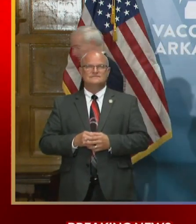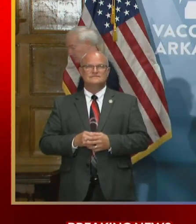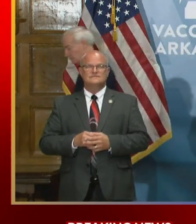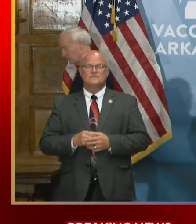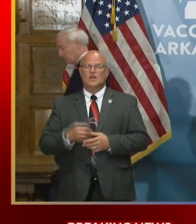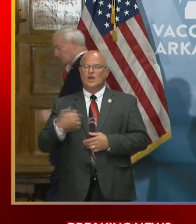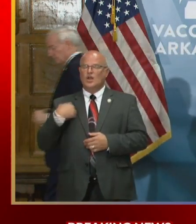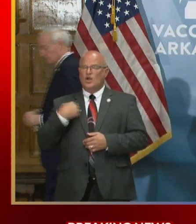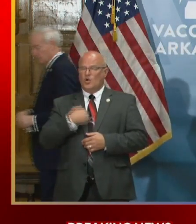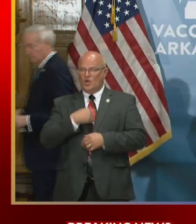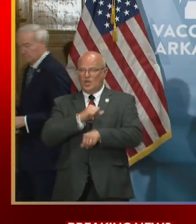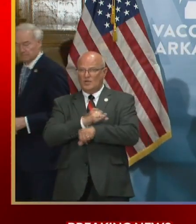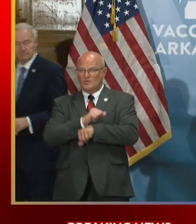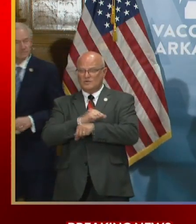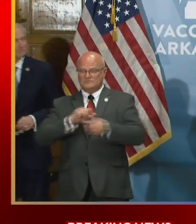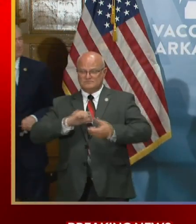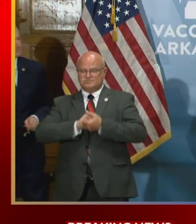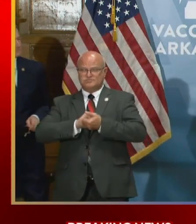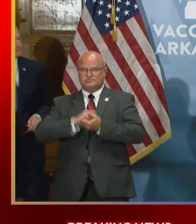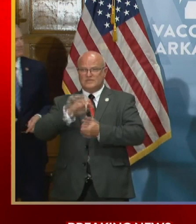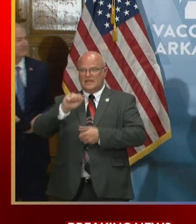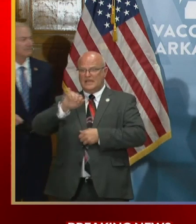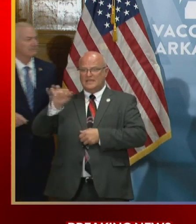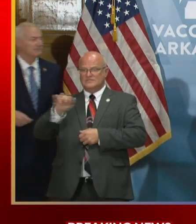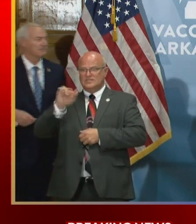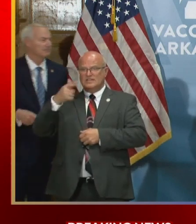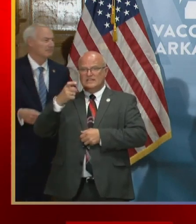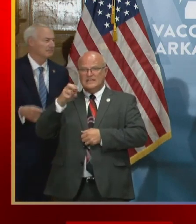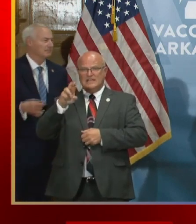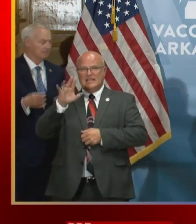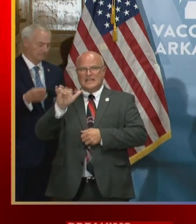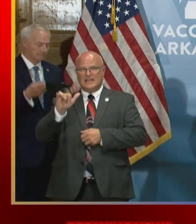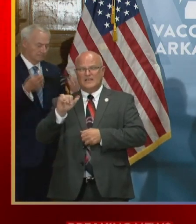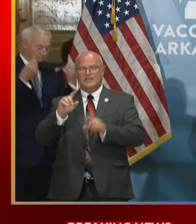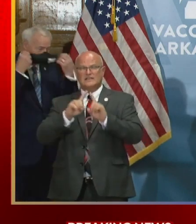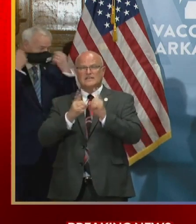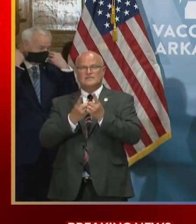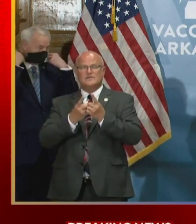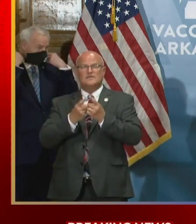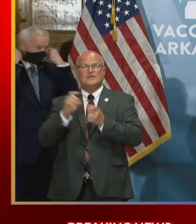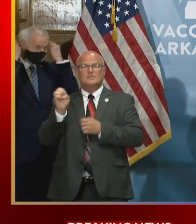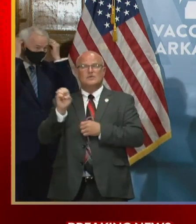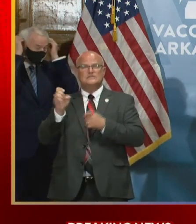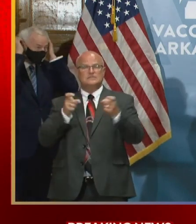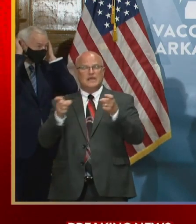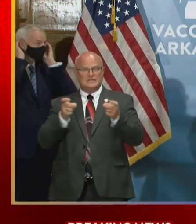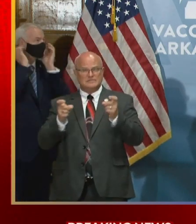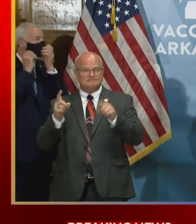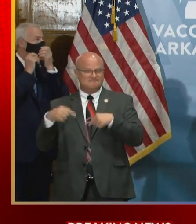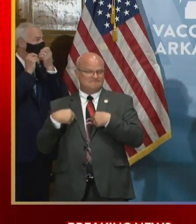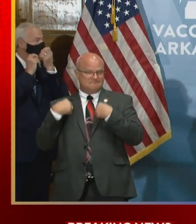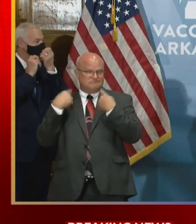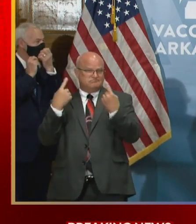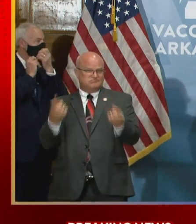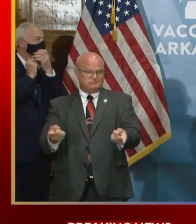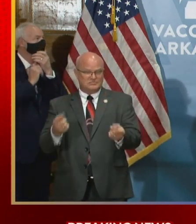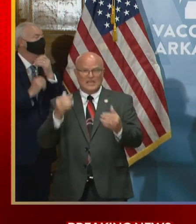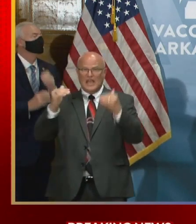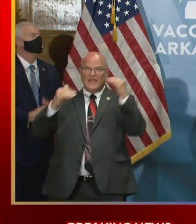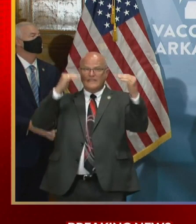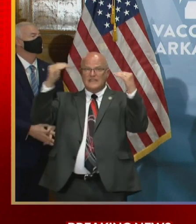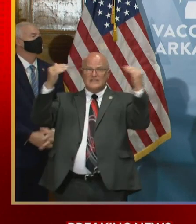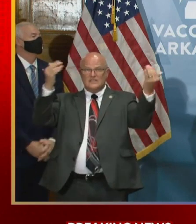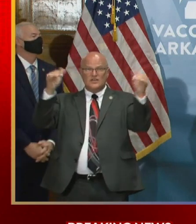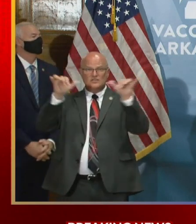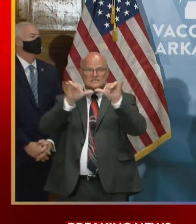We've been working with Director A.J. Gary at Department of Emergency or Division of Emergency Management, and as far as the adult sizes,